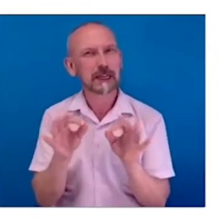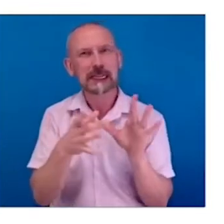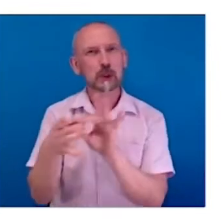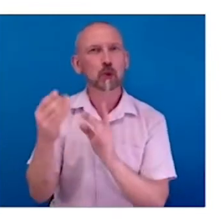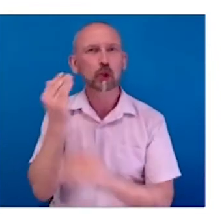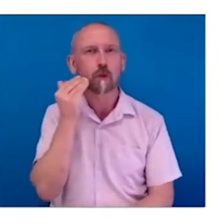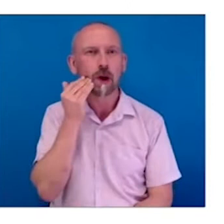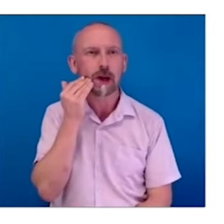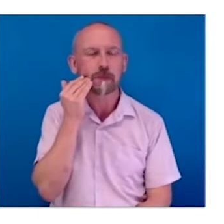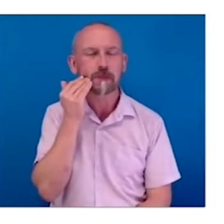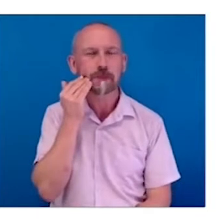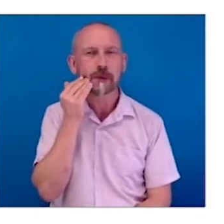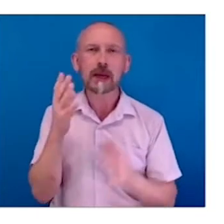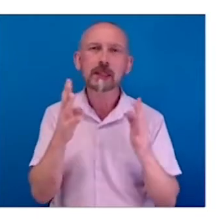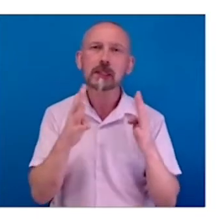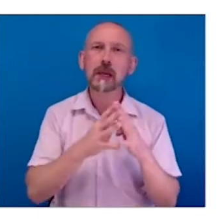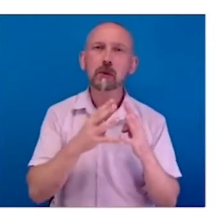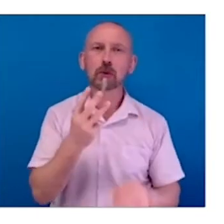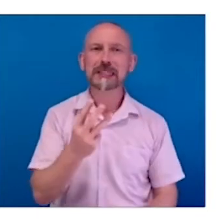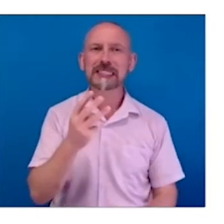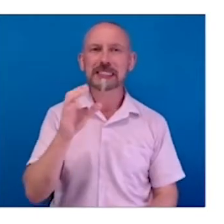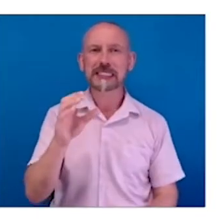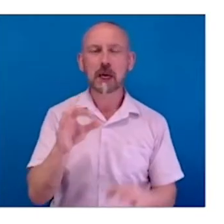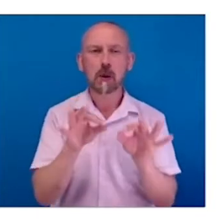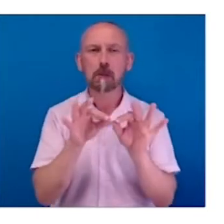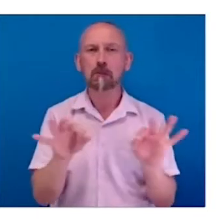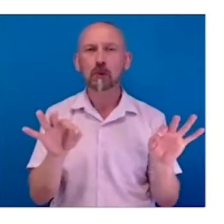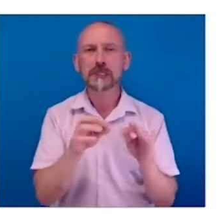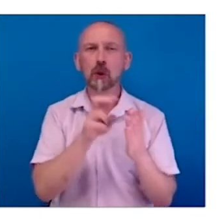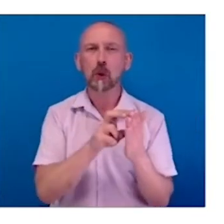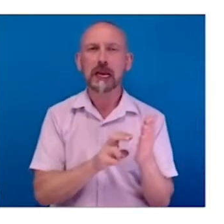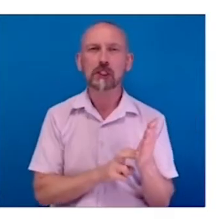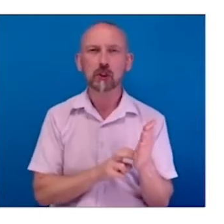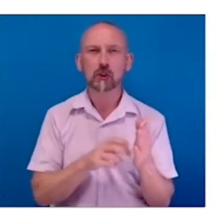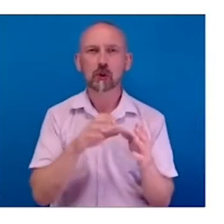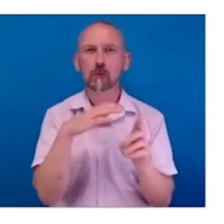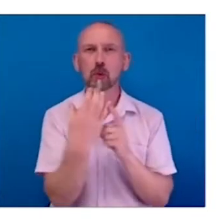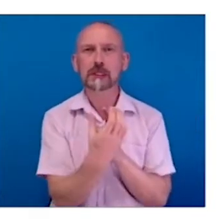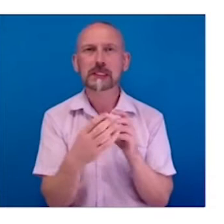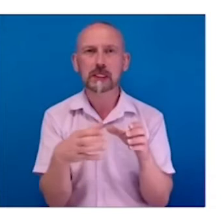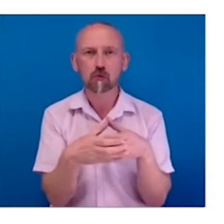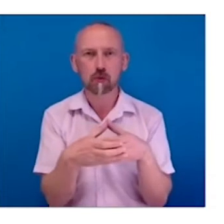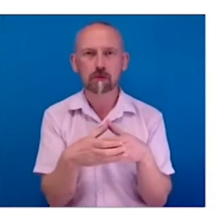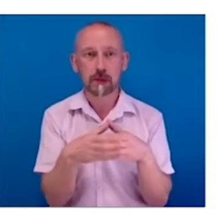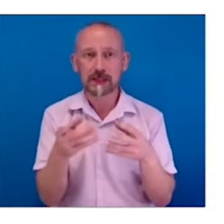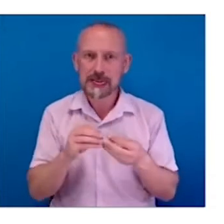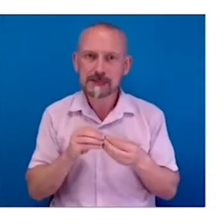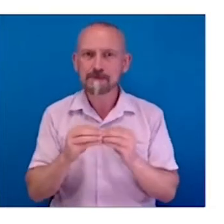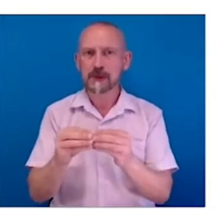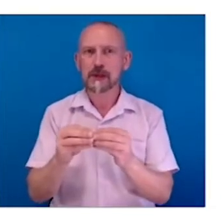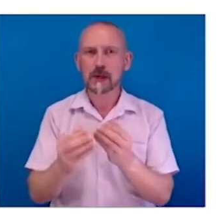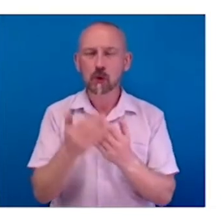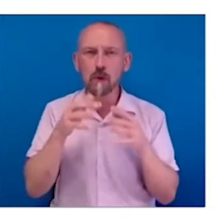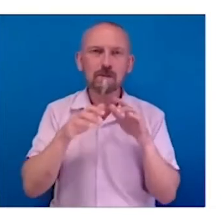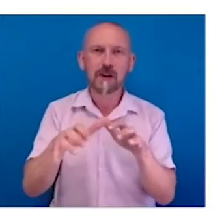Music Notation Community Group is working on the development of the file format Music XML,